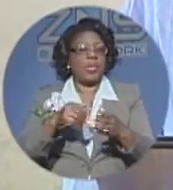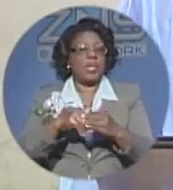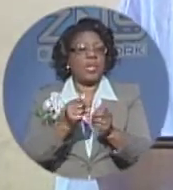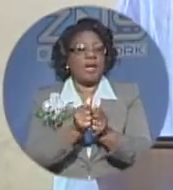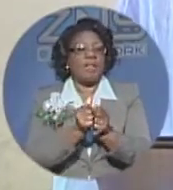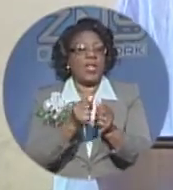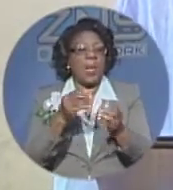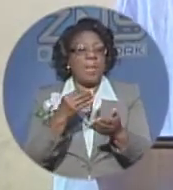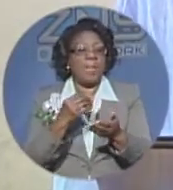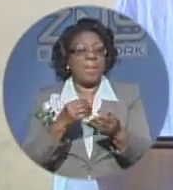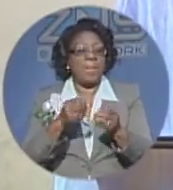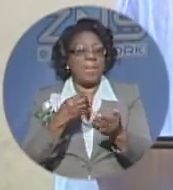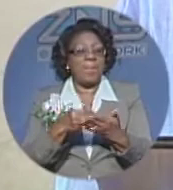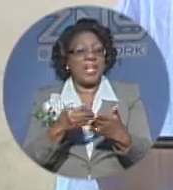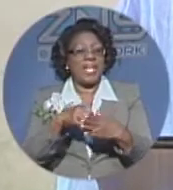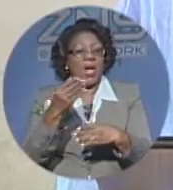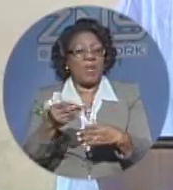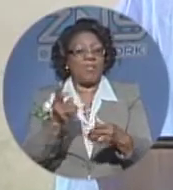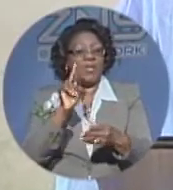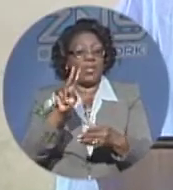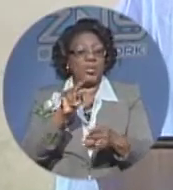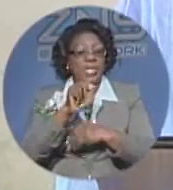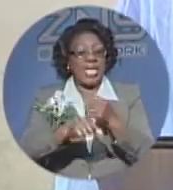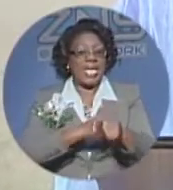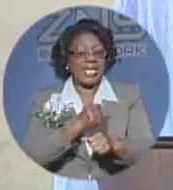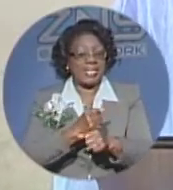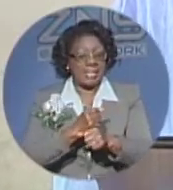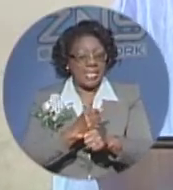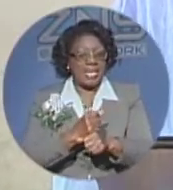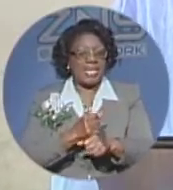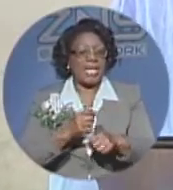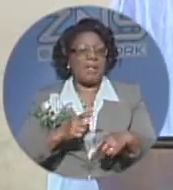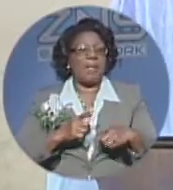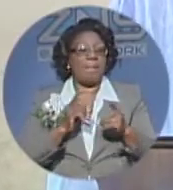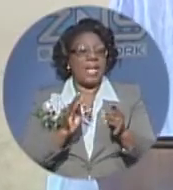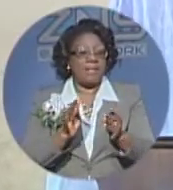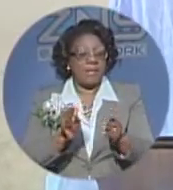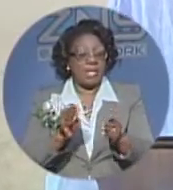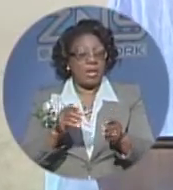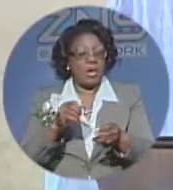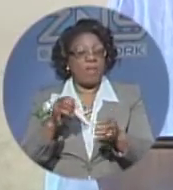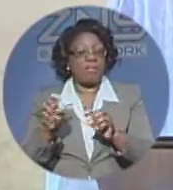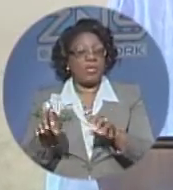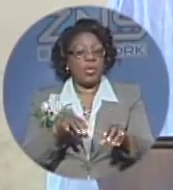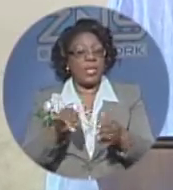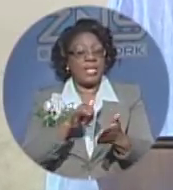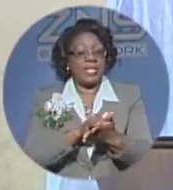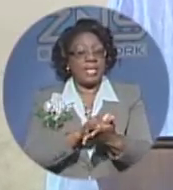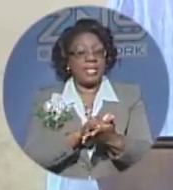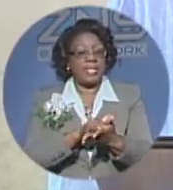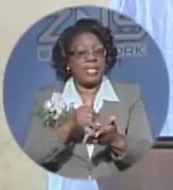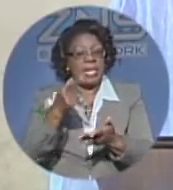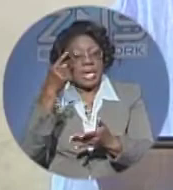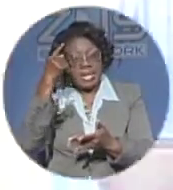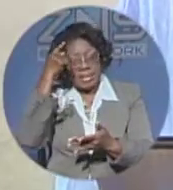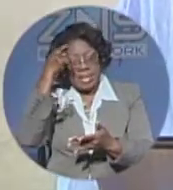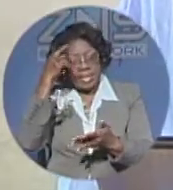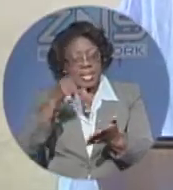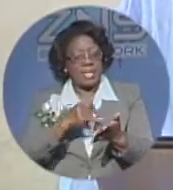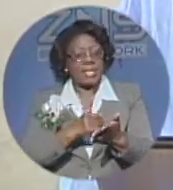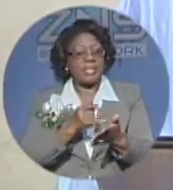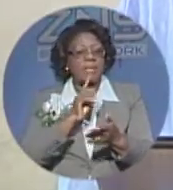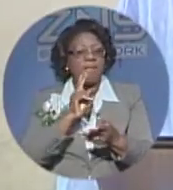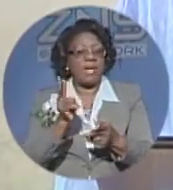we did, they have a benefit of doing that. And I think it is a very, very